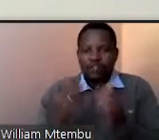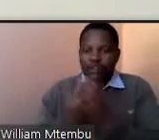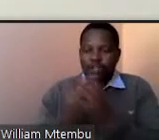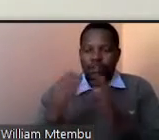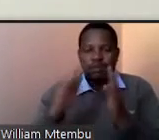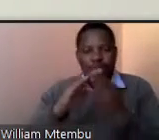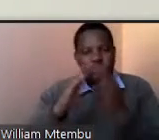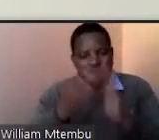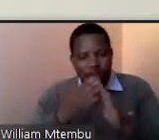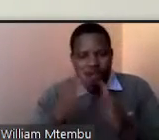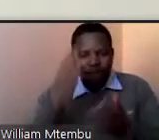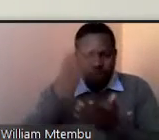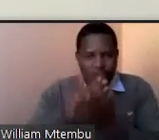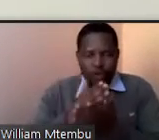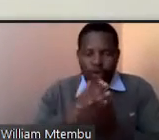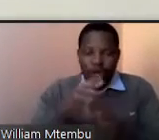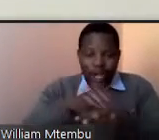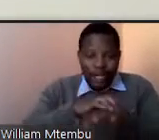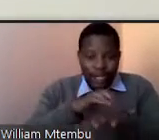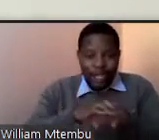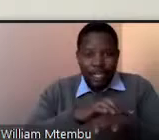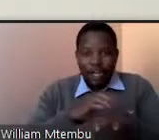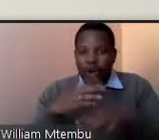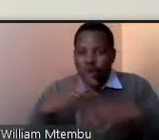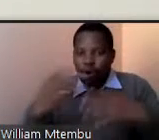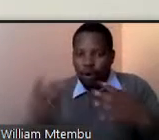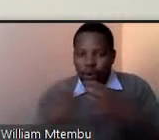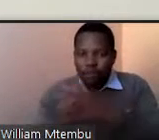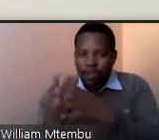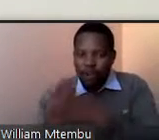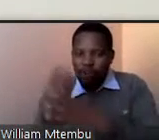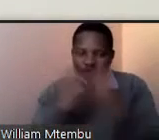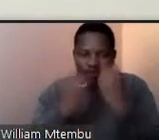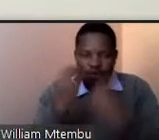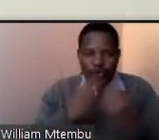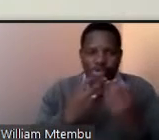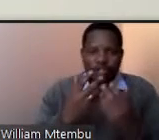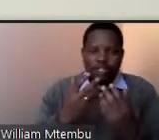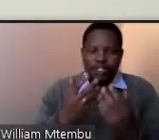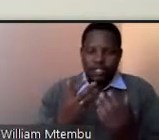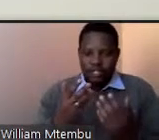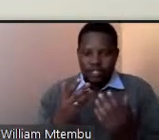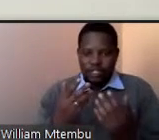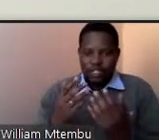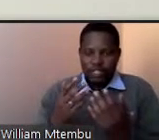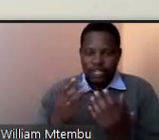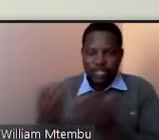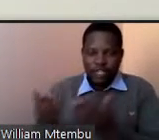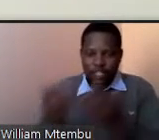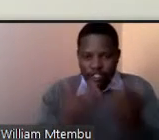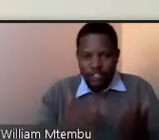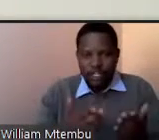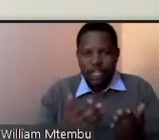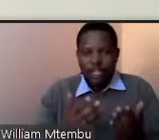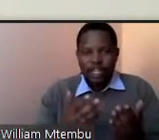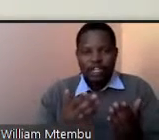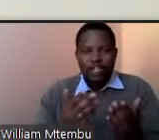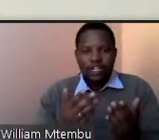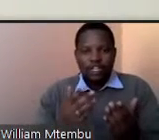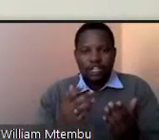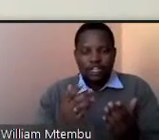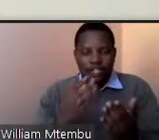that agriculture or production of food is introduced at a very